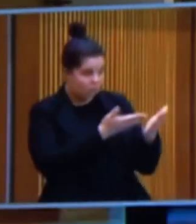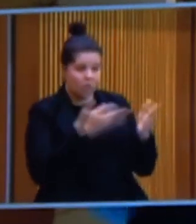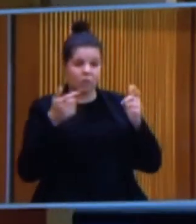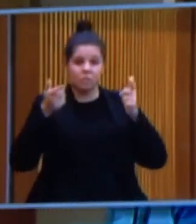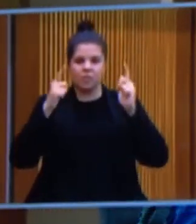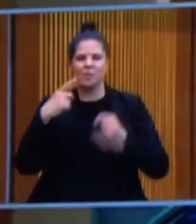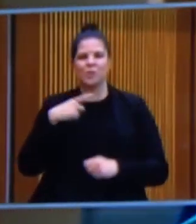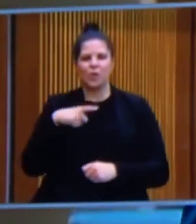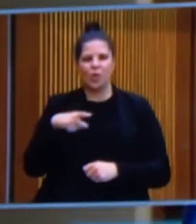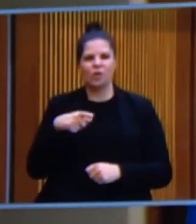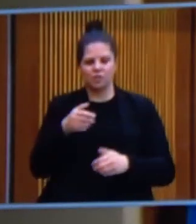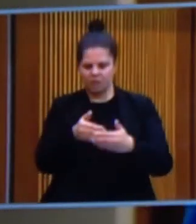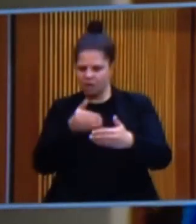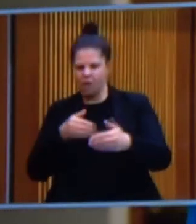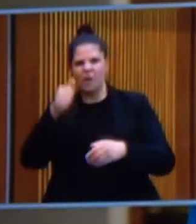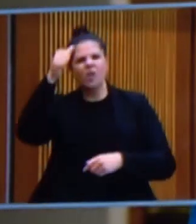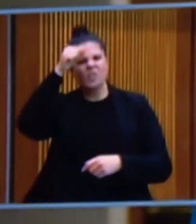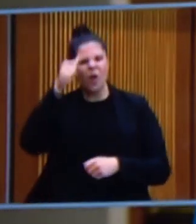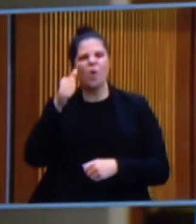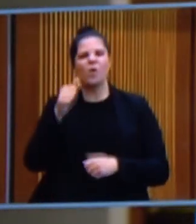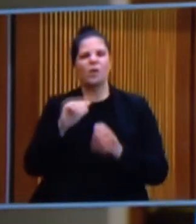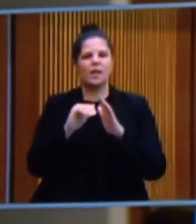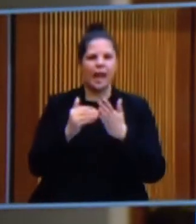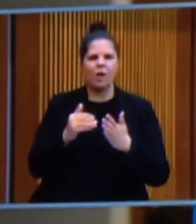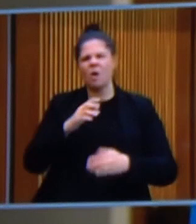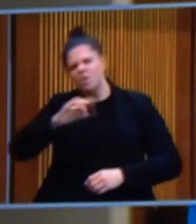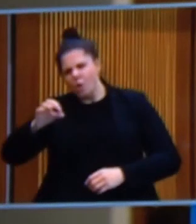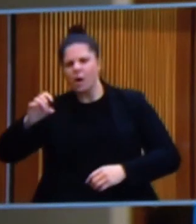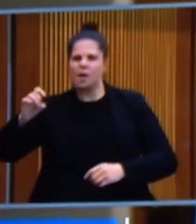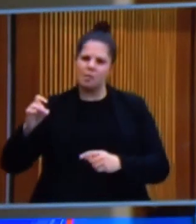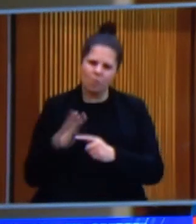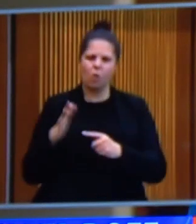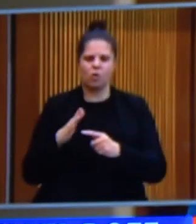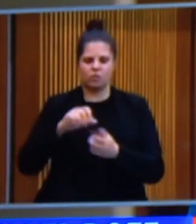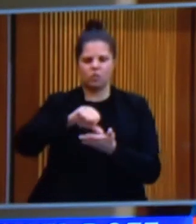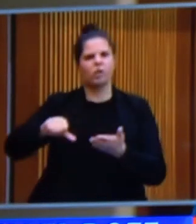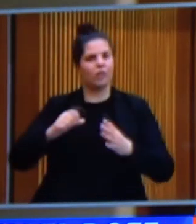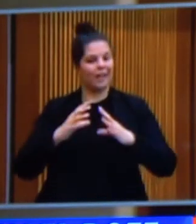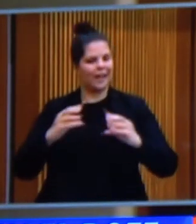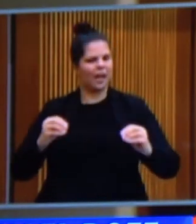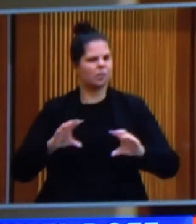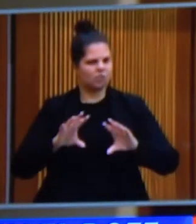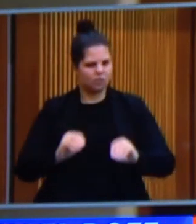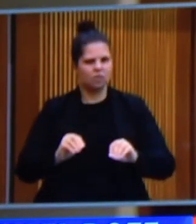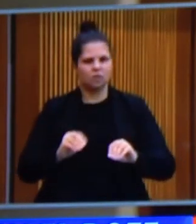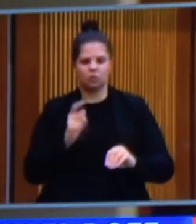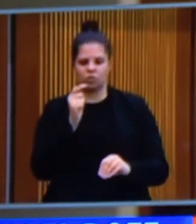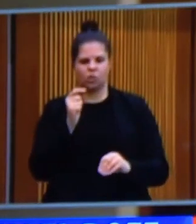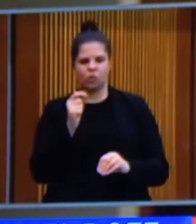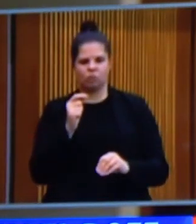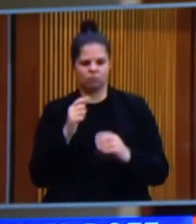realised that with the reduction in elective surgery in private hospitals, which we know in most cases will be coming to an end on